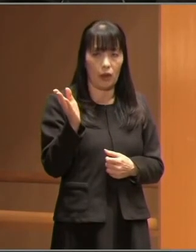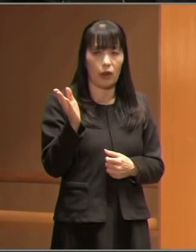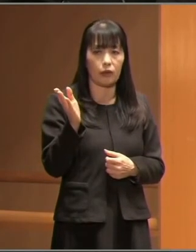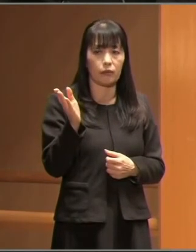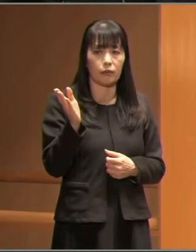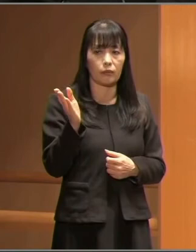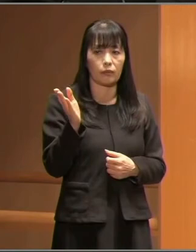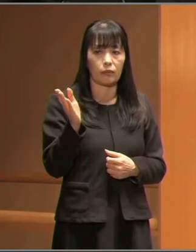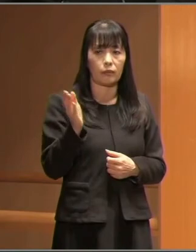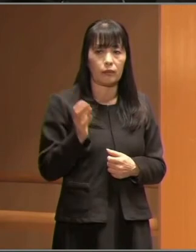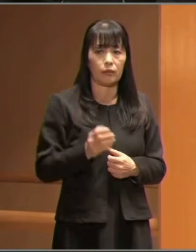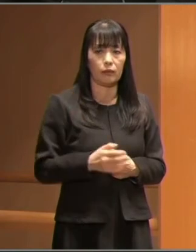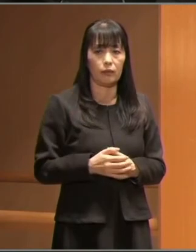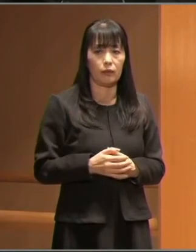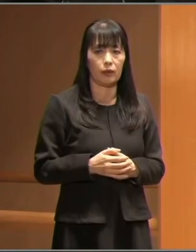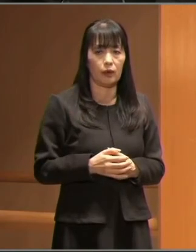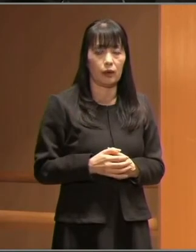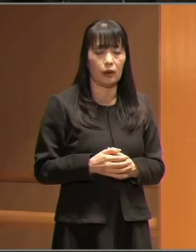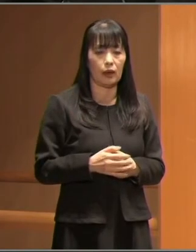This shows